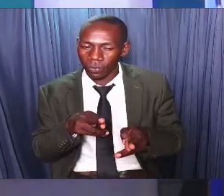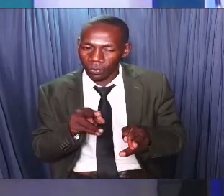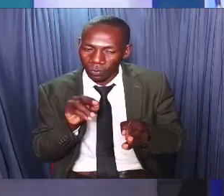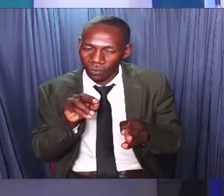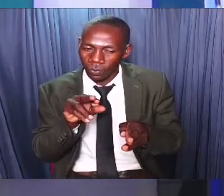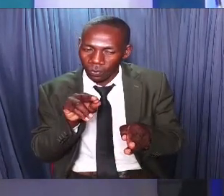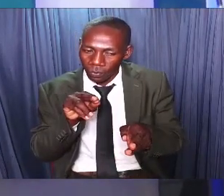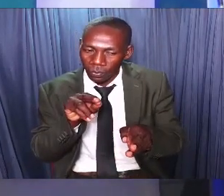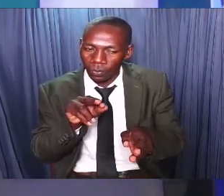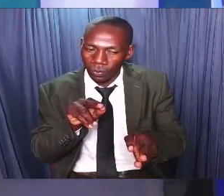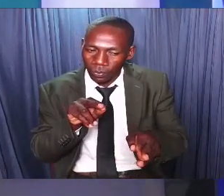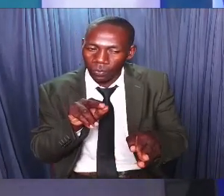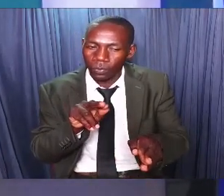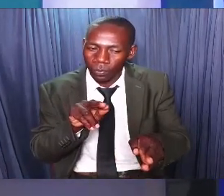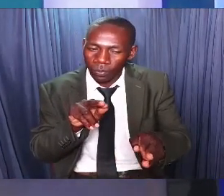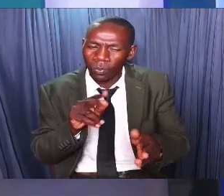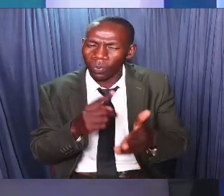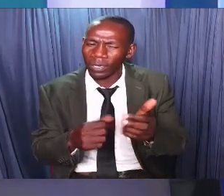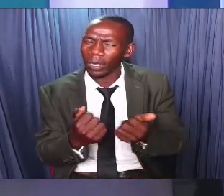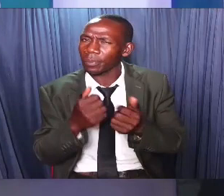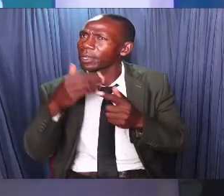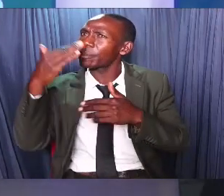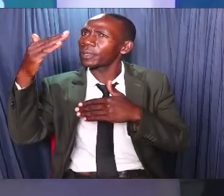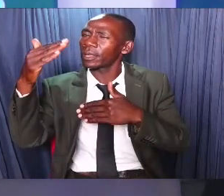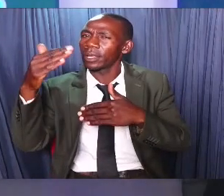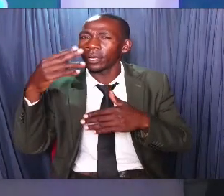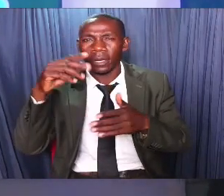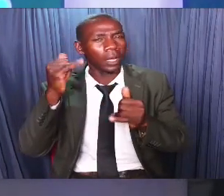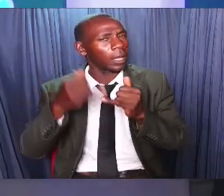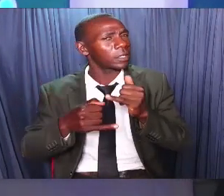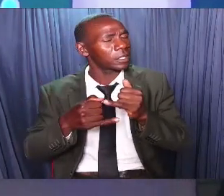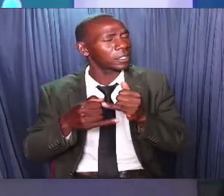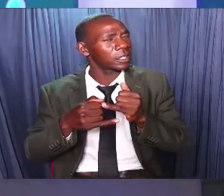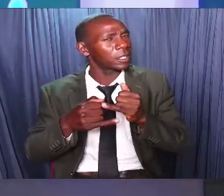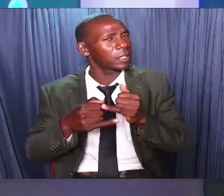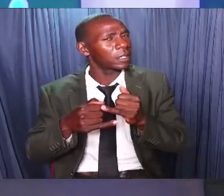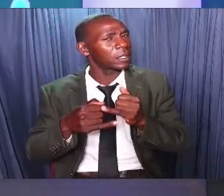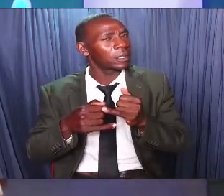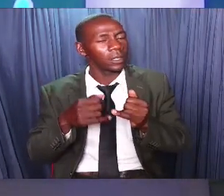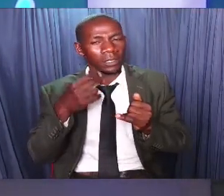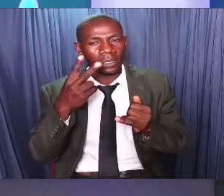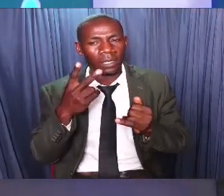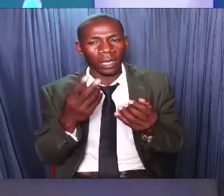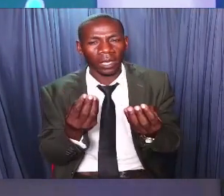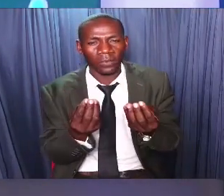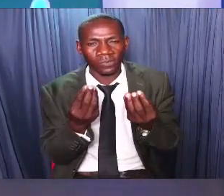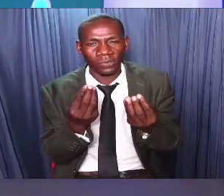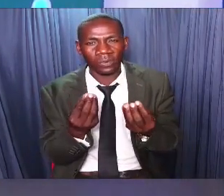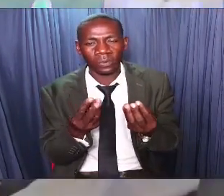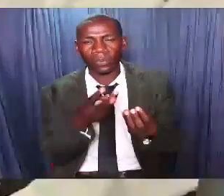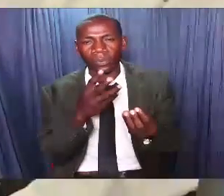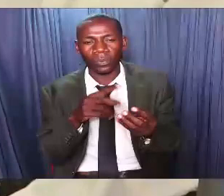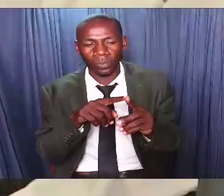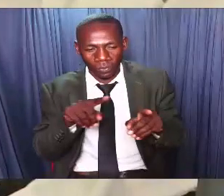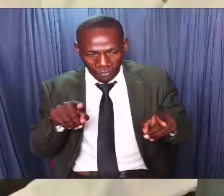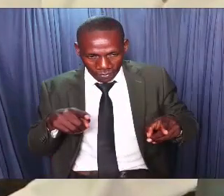going down. Endelea kupungua. The level is going down. What is happening up there? Mwisho, later on, wataona yamebaki yale ya dini. They'll just see a body. Ya pale